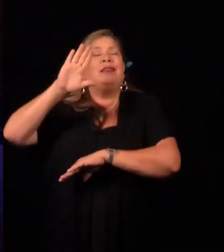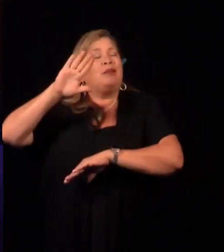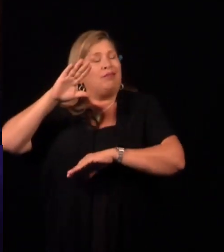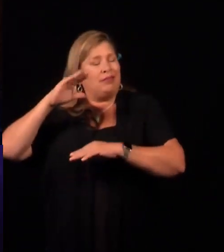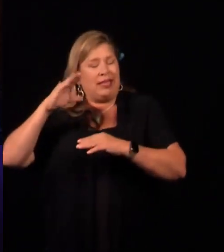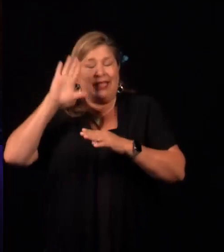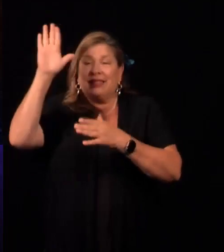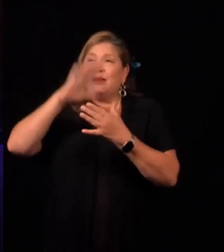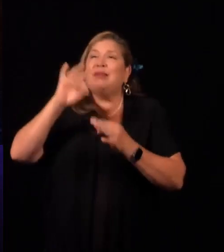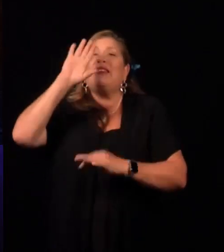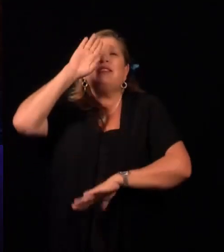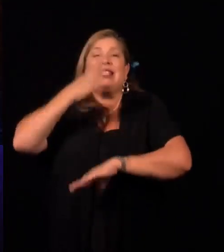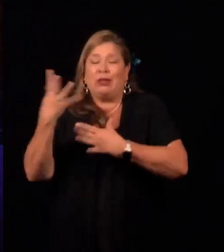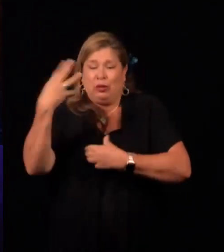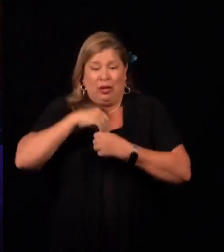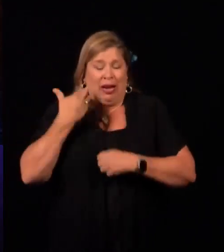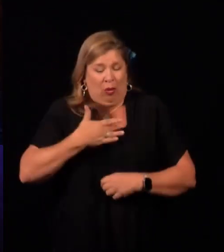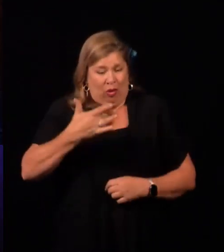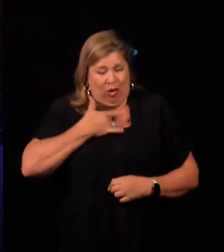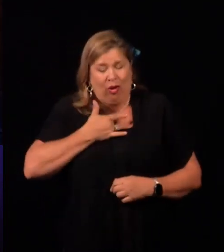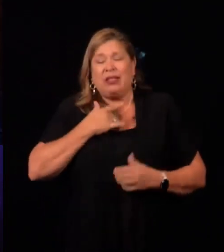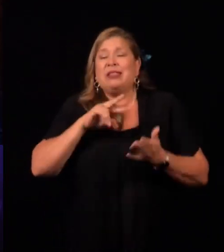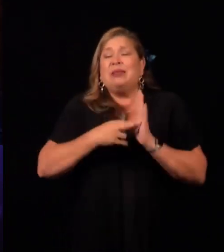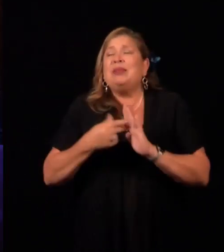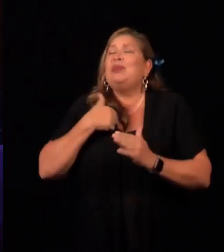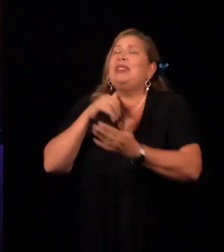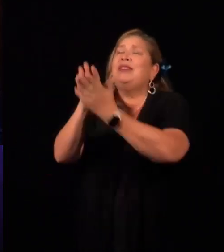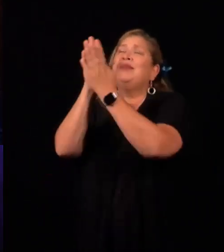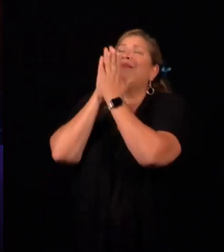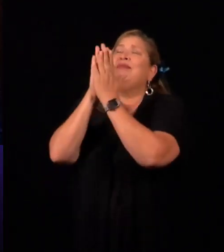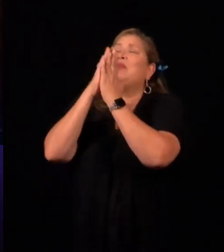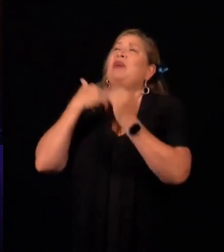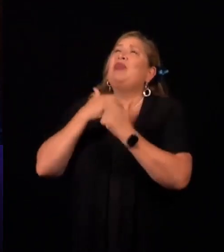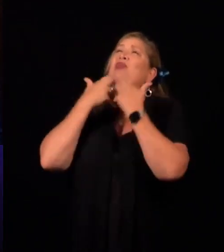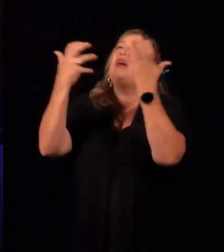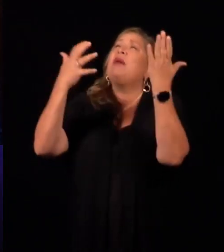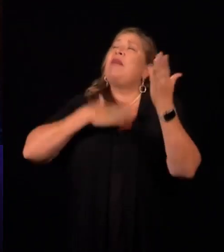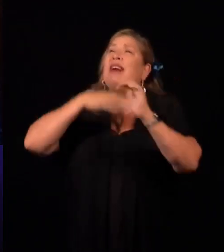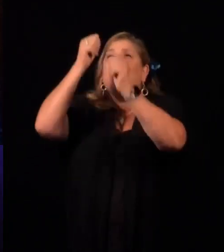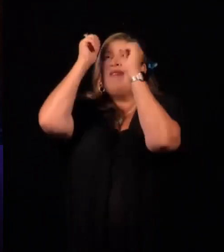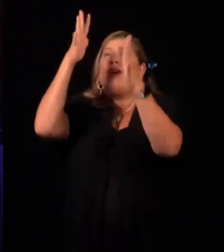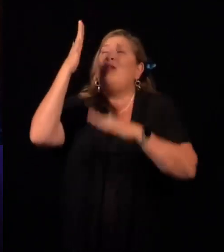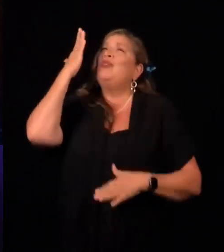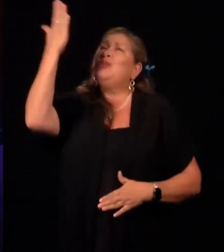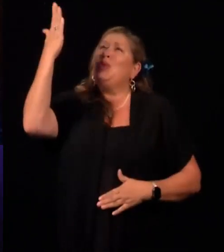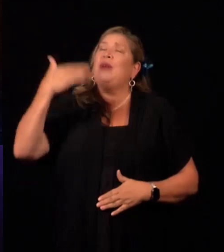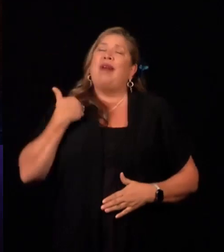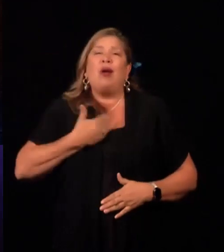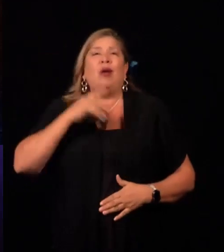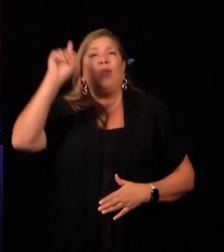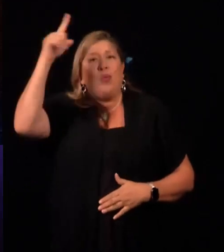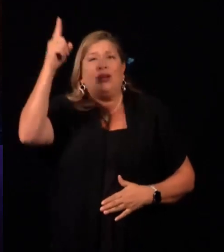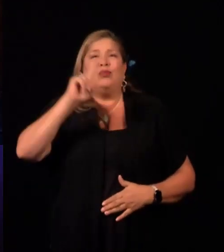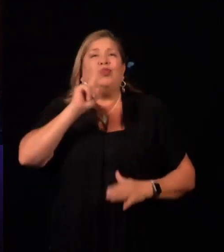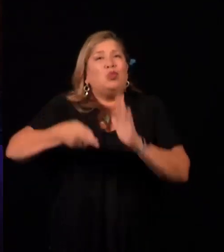Into our hearts, moving us to cry out intimately, "My Father, you're our true Father."